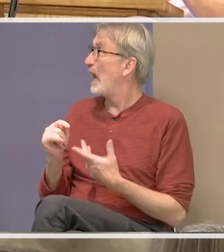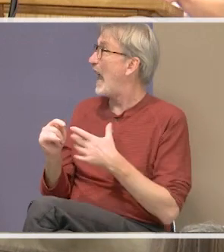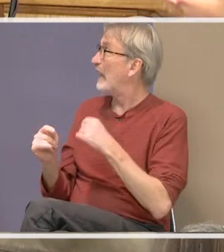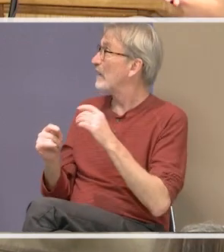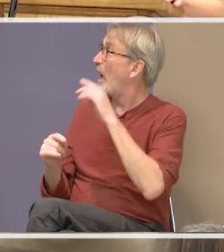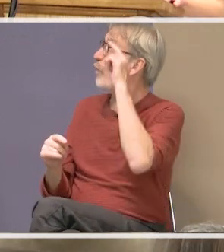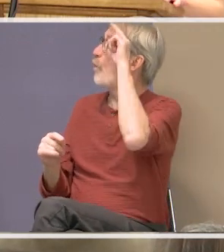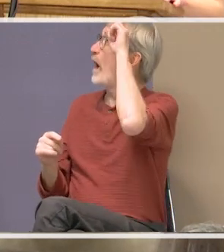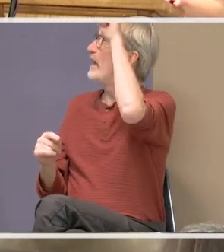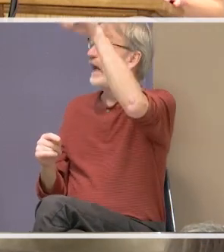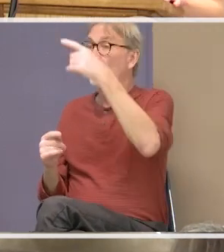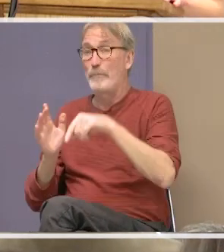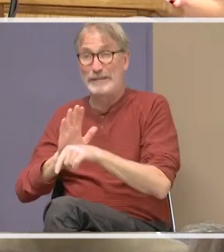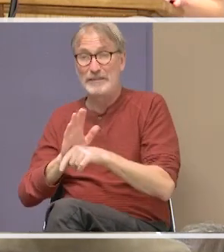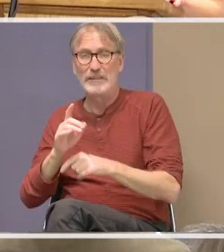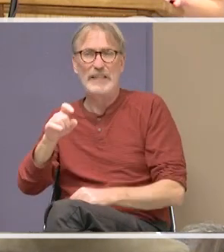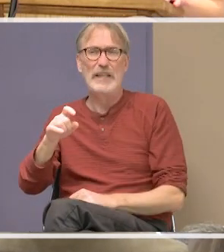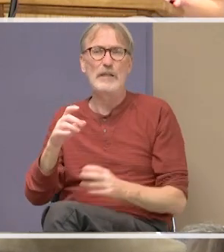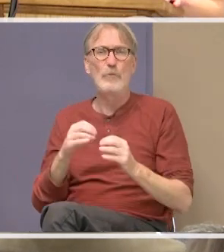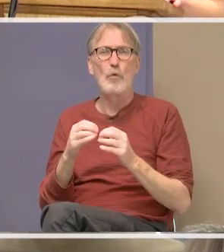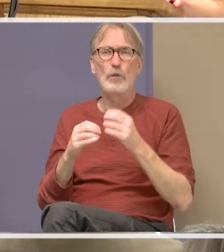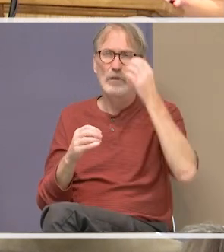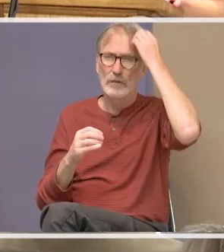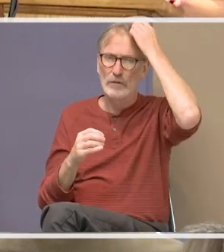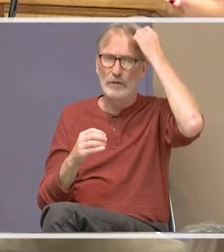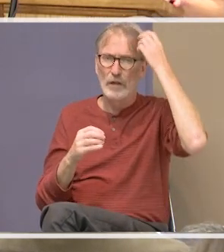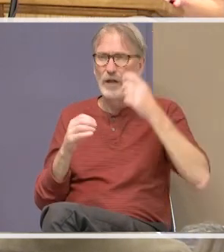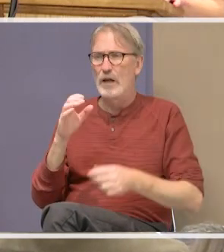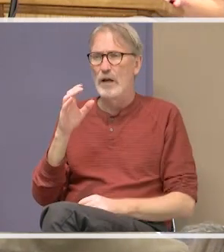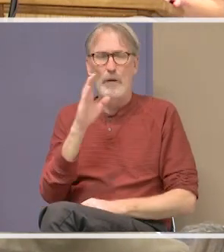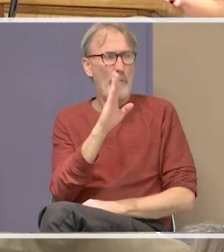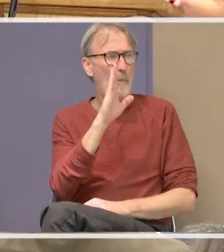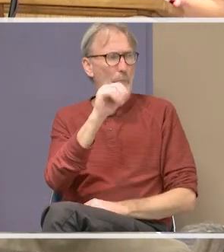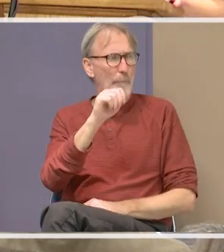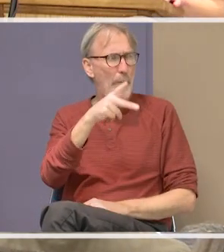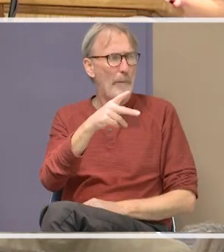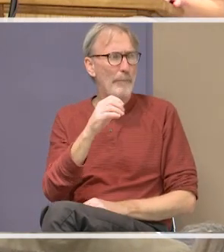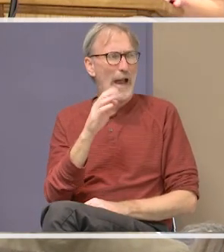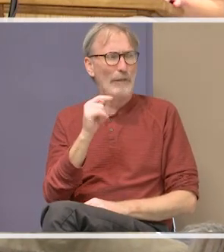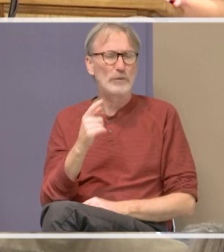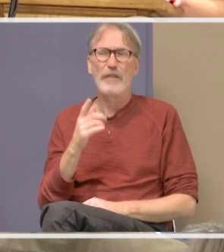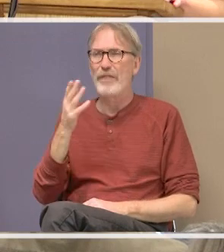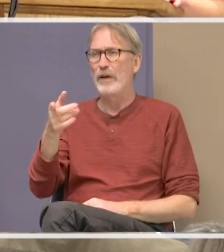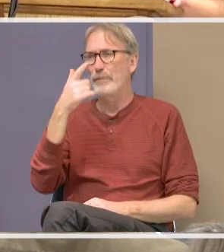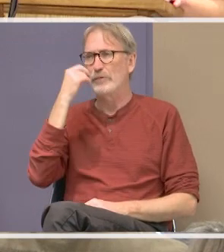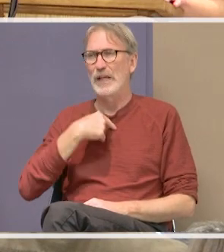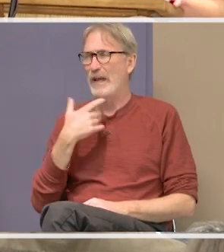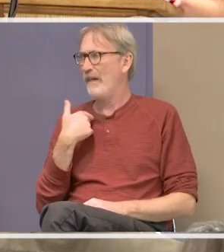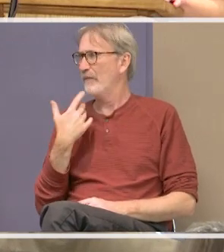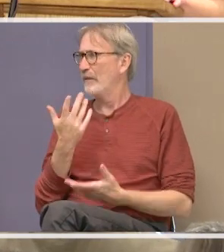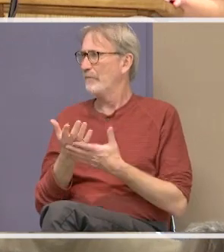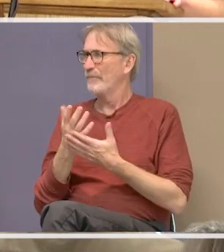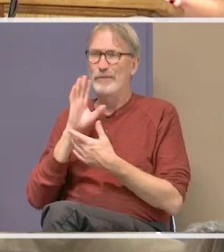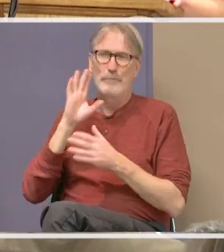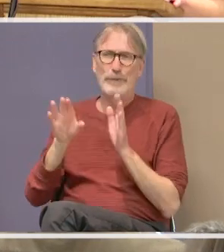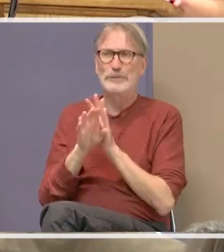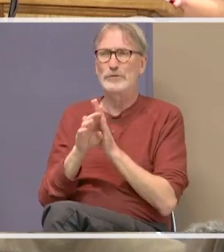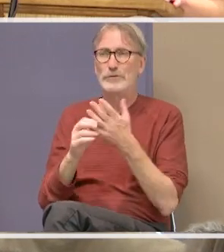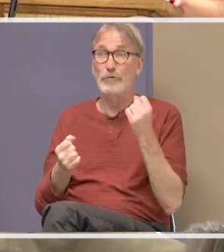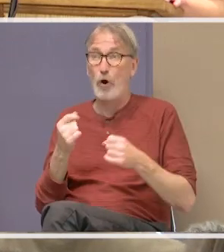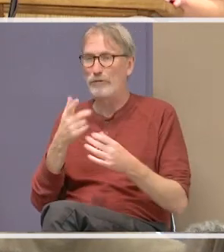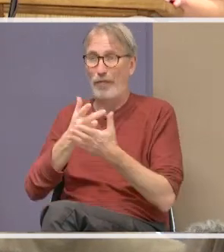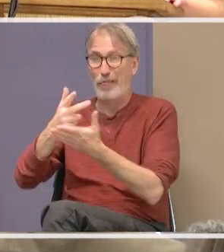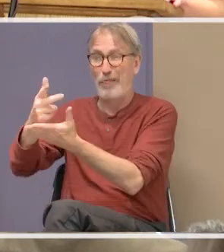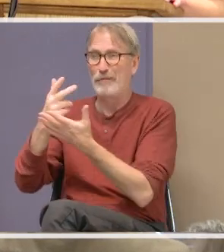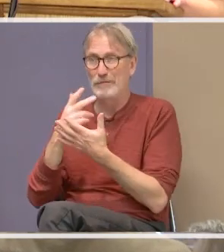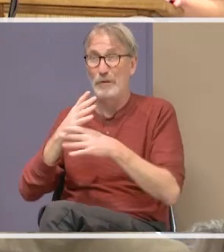businesses are, you need some bump outs there because I have pictures of cars parked right there blocking the entrance, which restricts